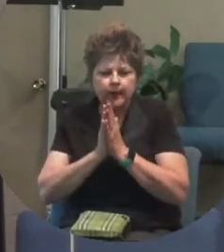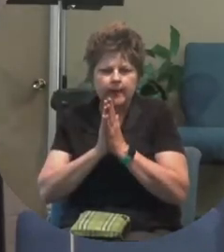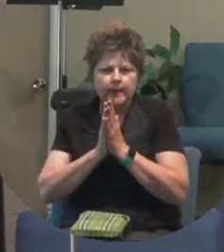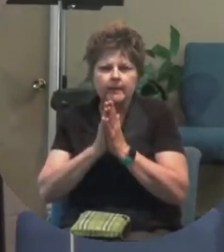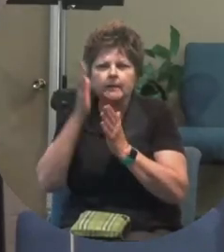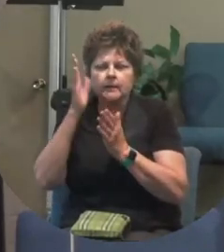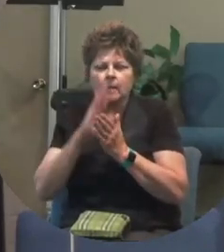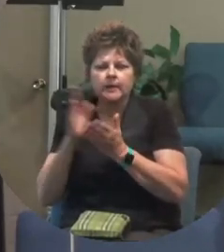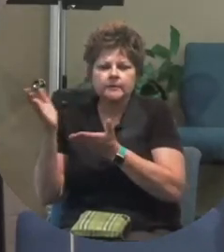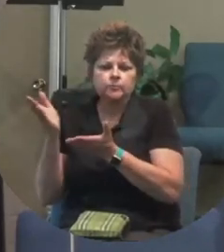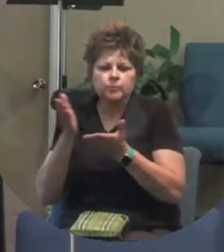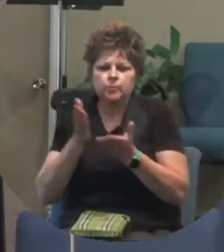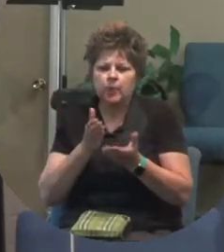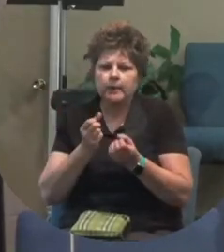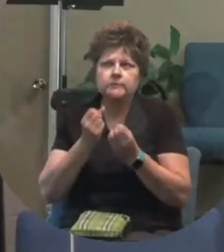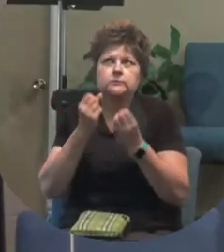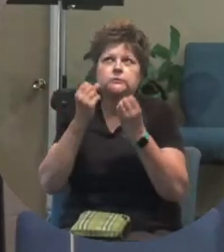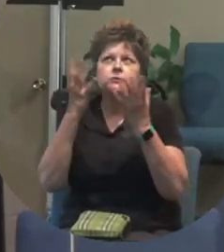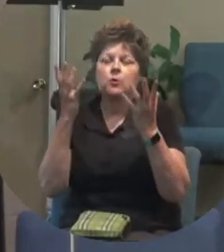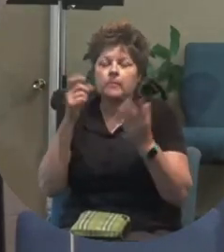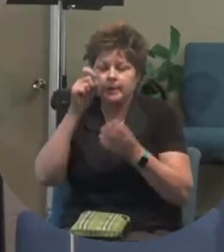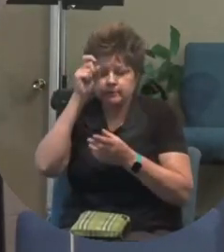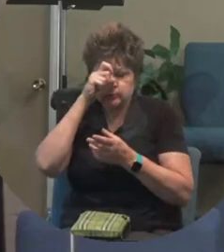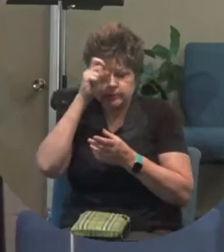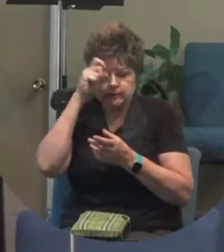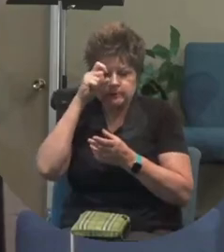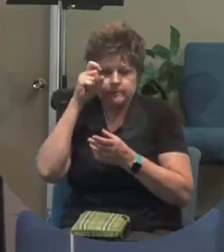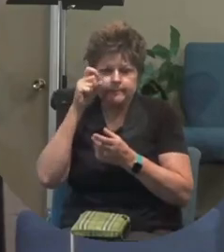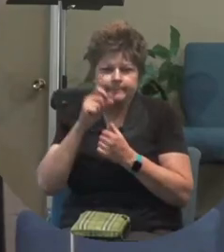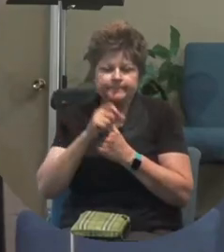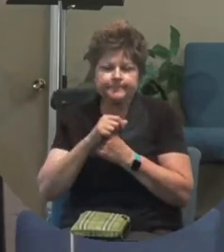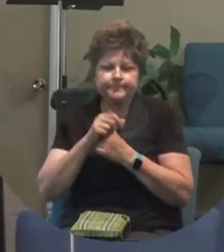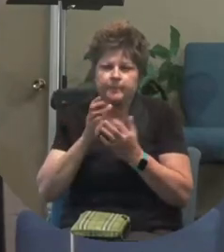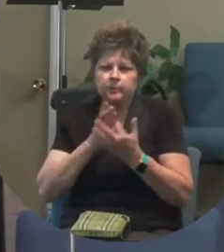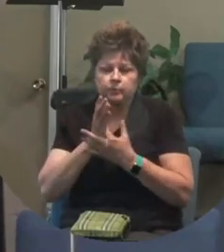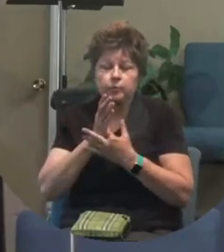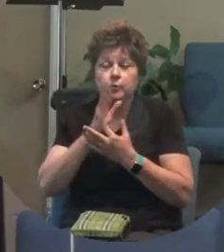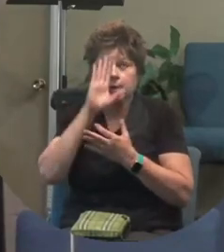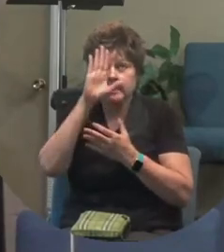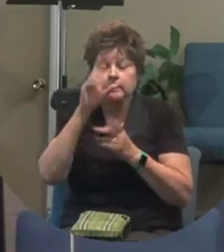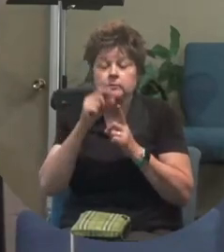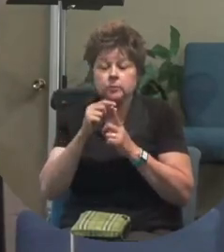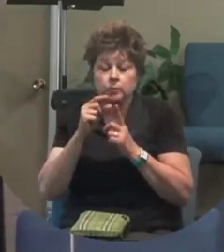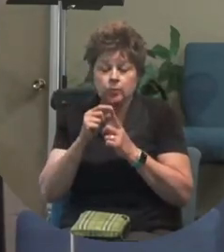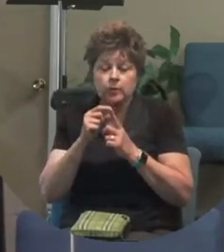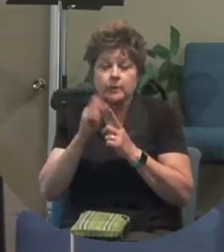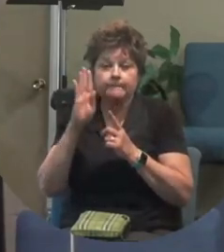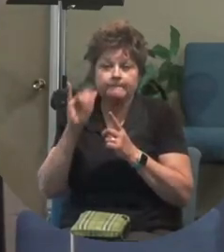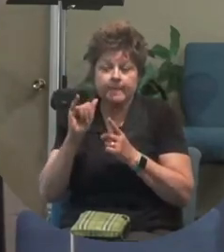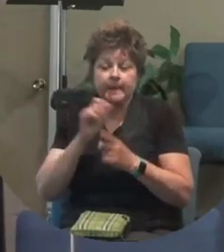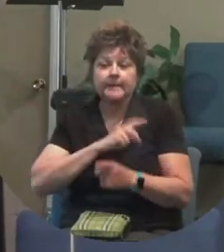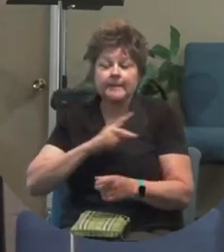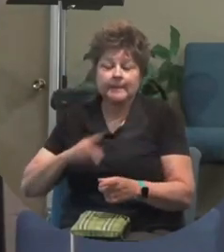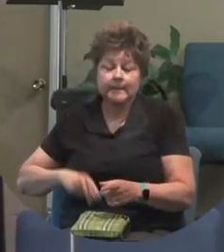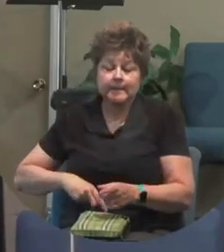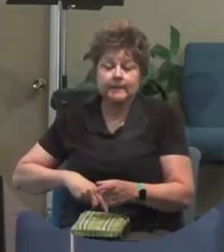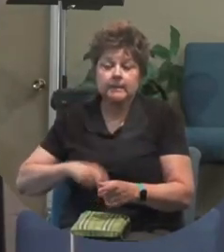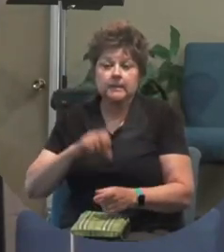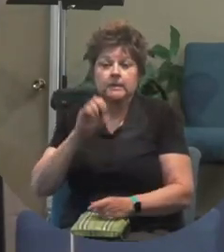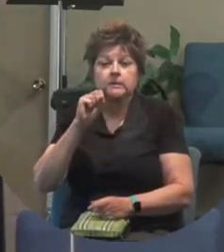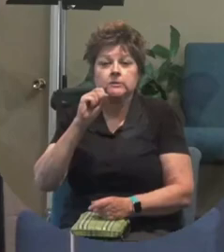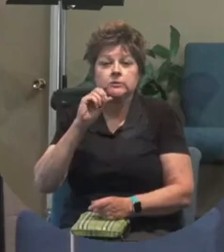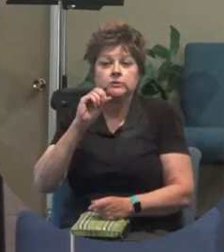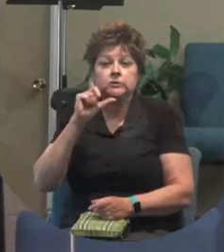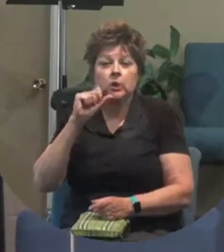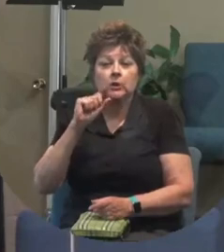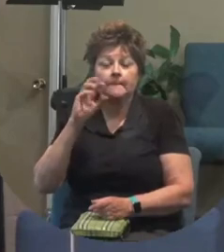brought so much wisdom through His Word by the King Solomon that